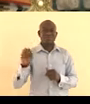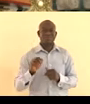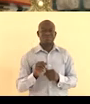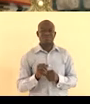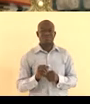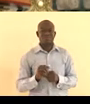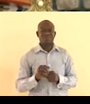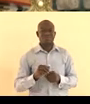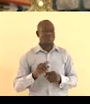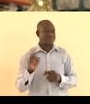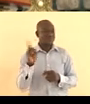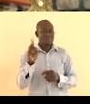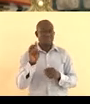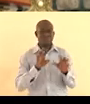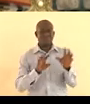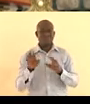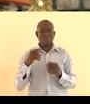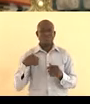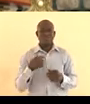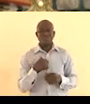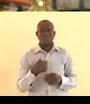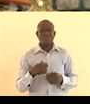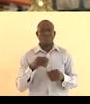Where did we manufacture sorting from?